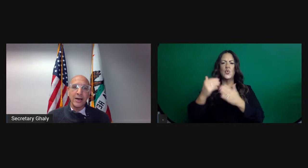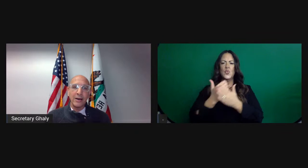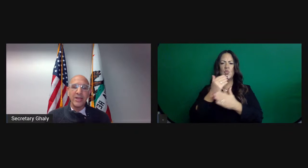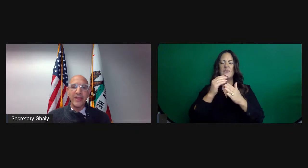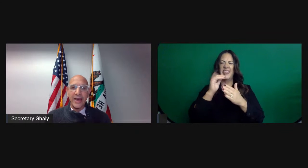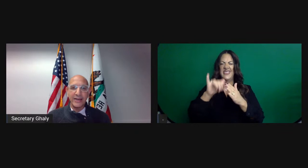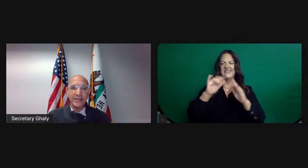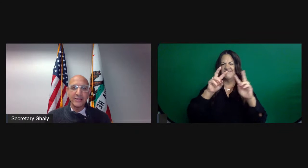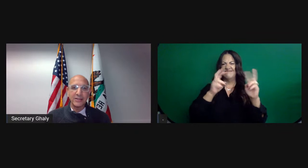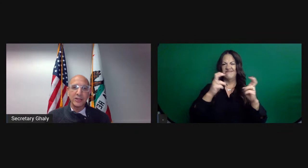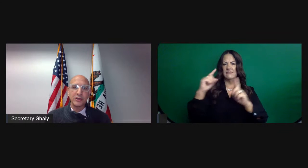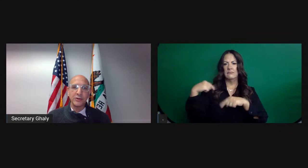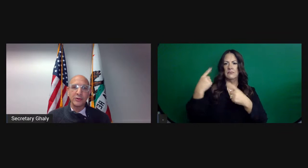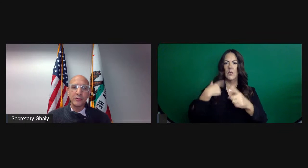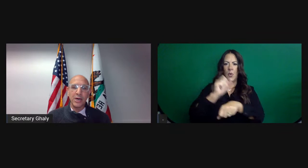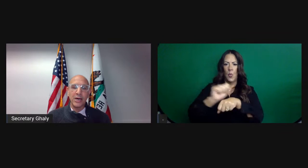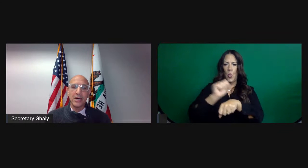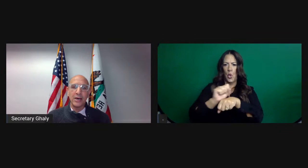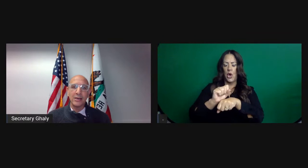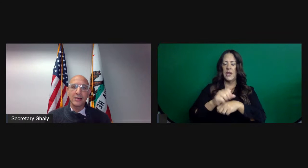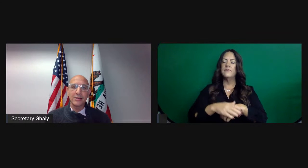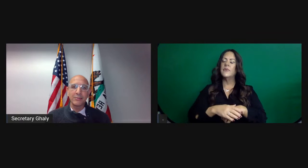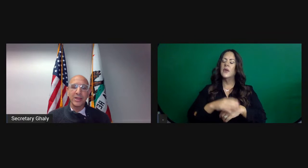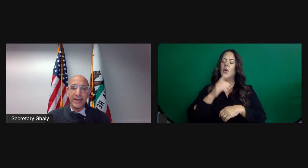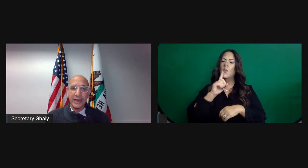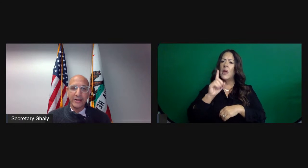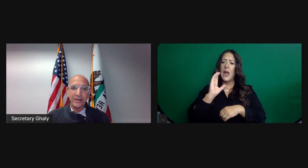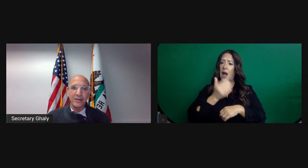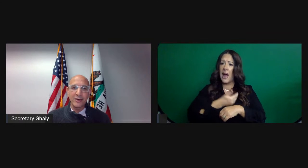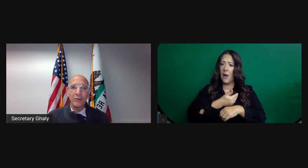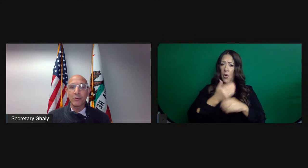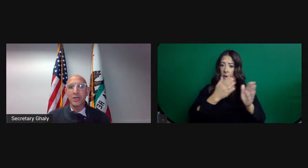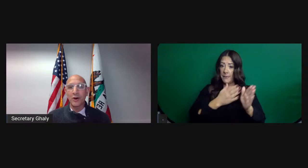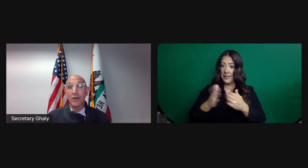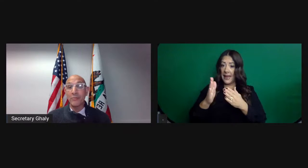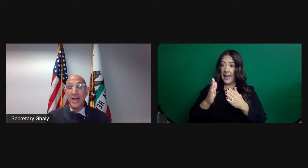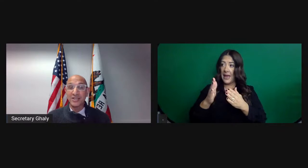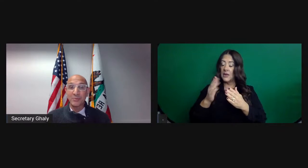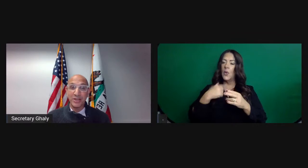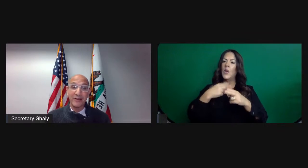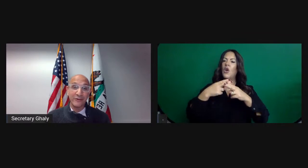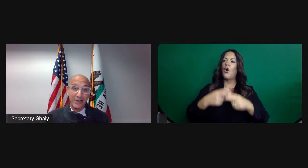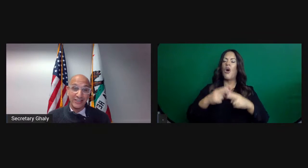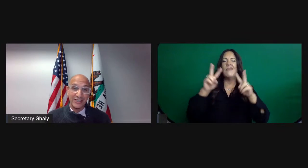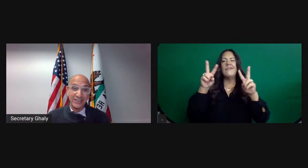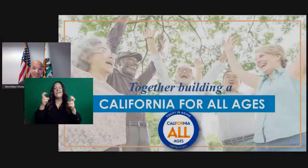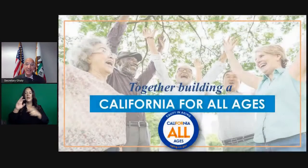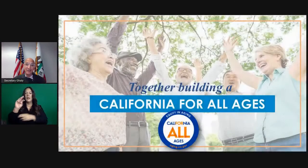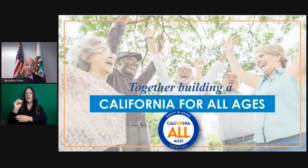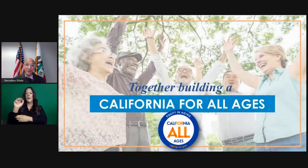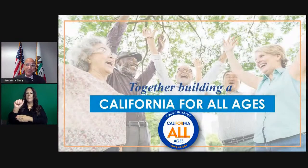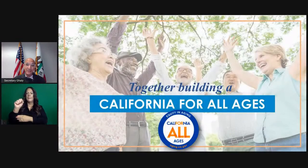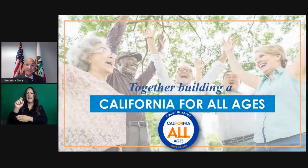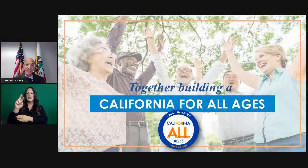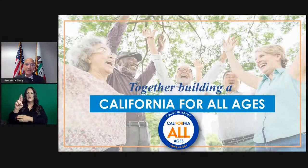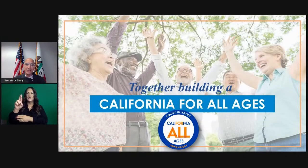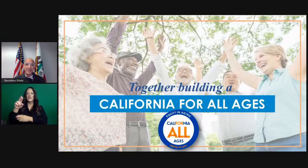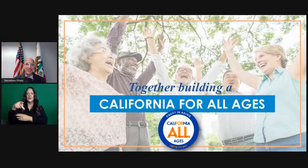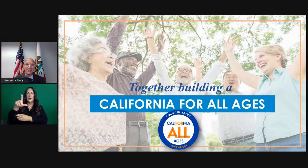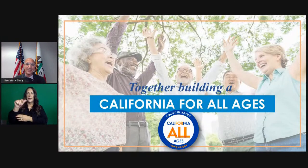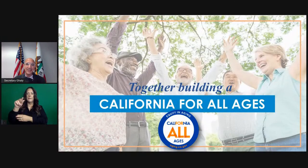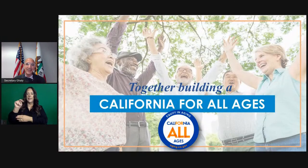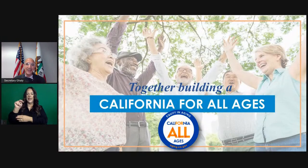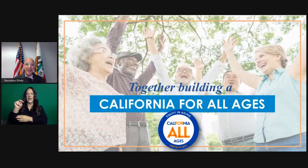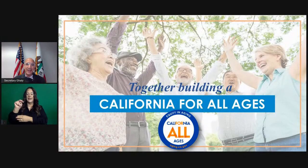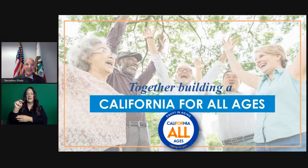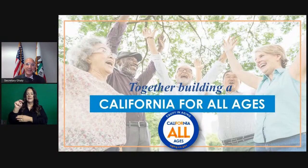together. And that is to plan what we call our master plan for aging in California.